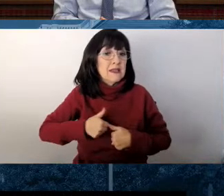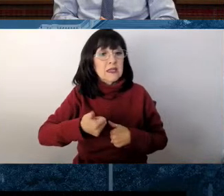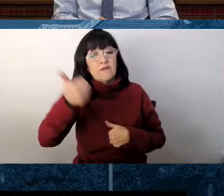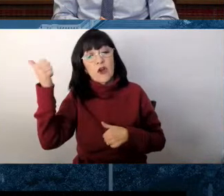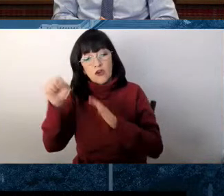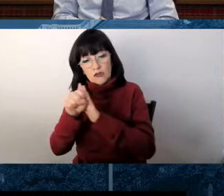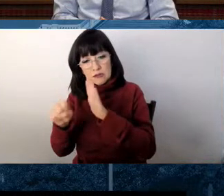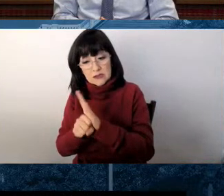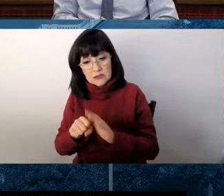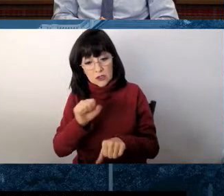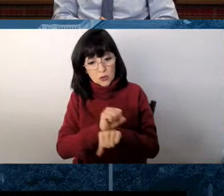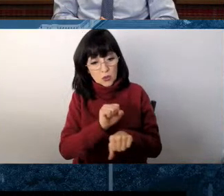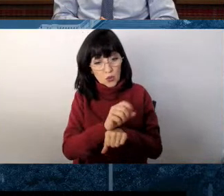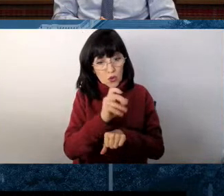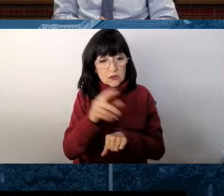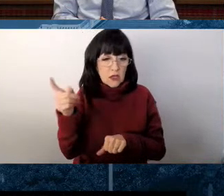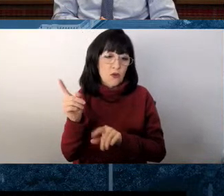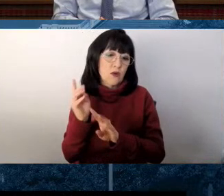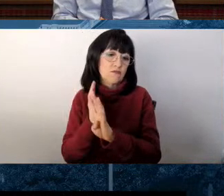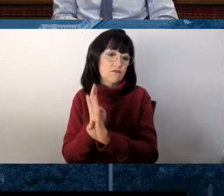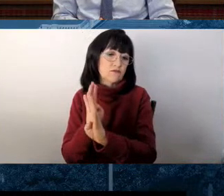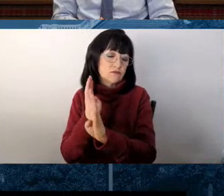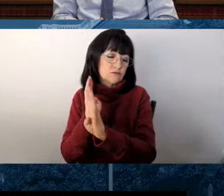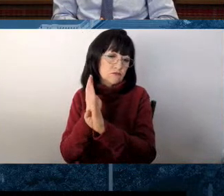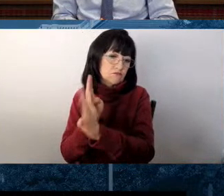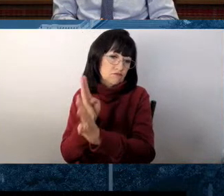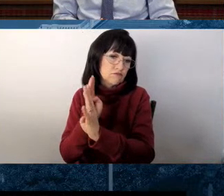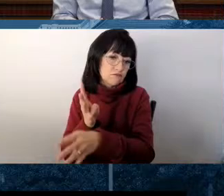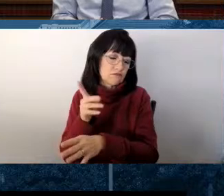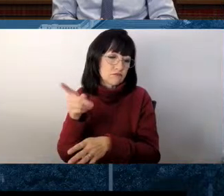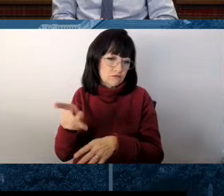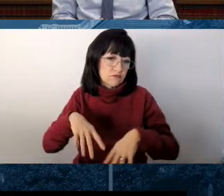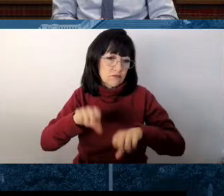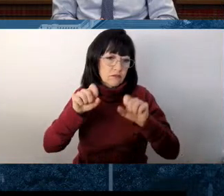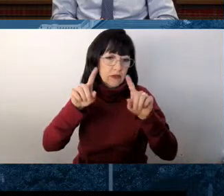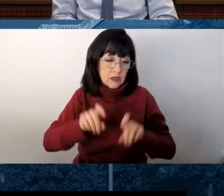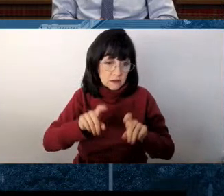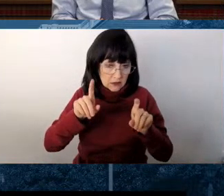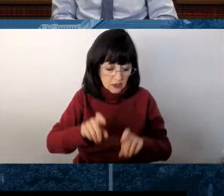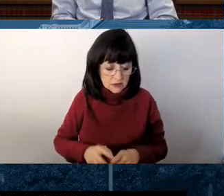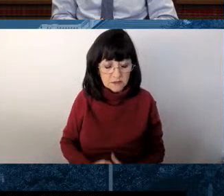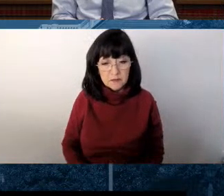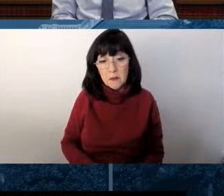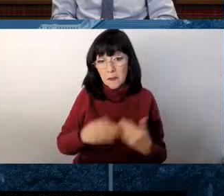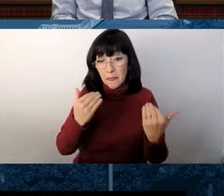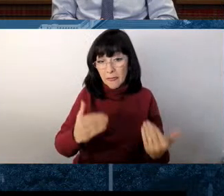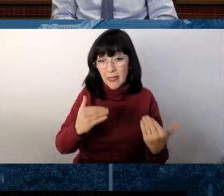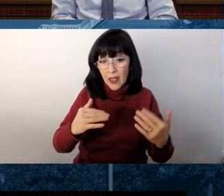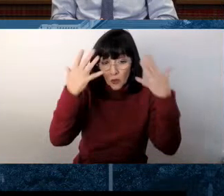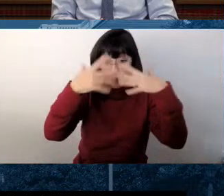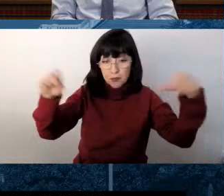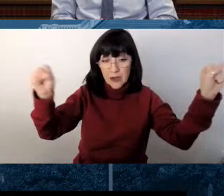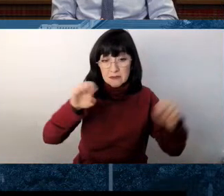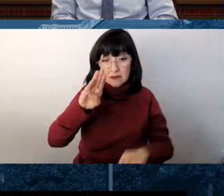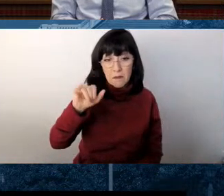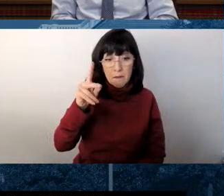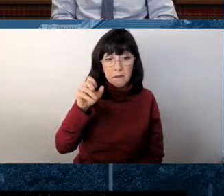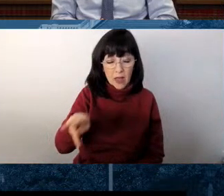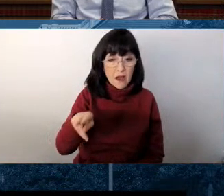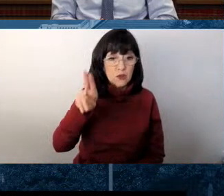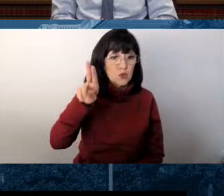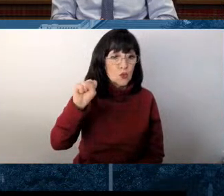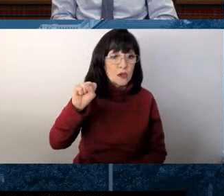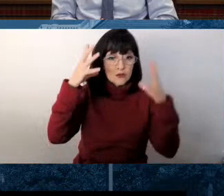have heard in the news, is making available 1 billion rapid tests that you can get through the website